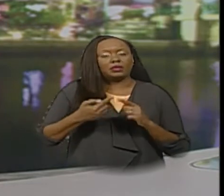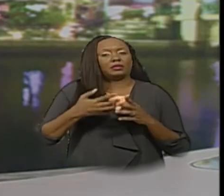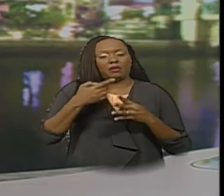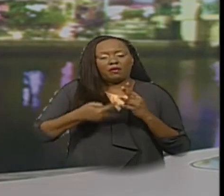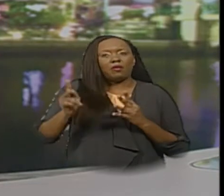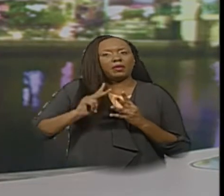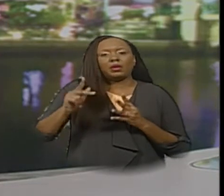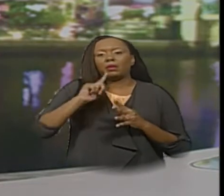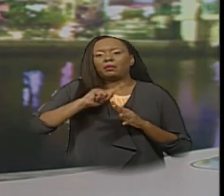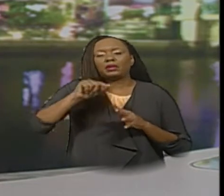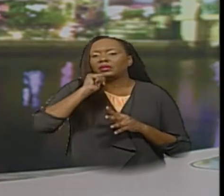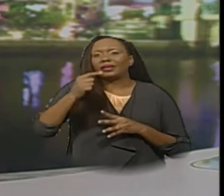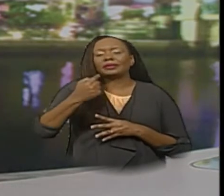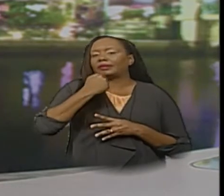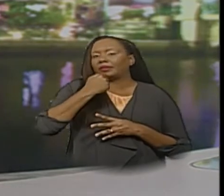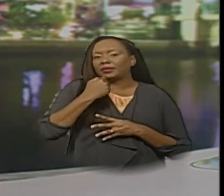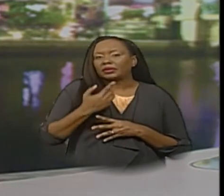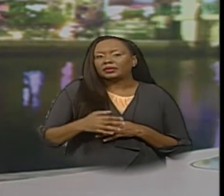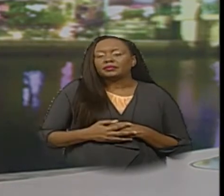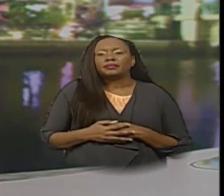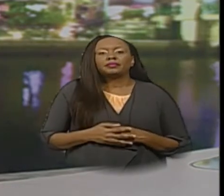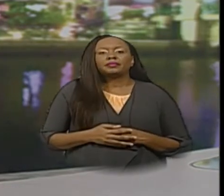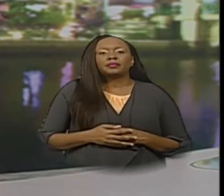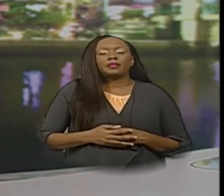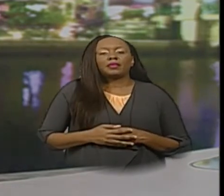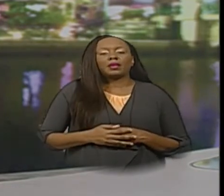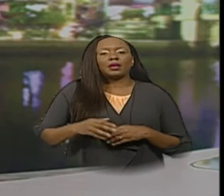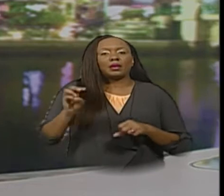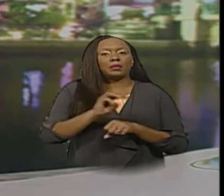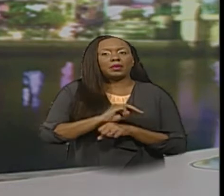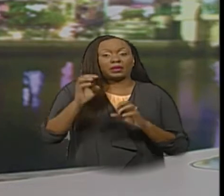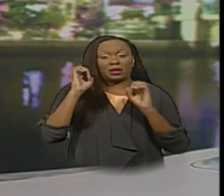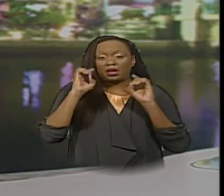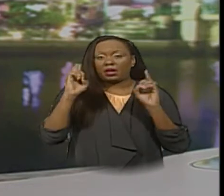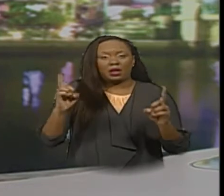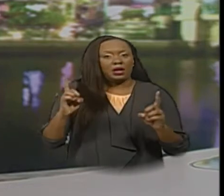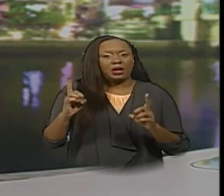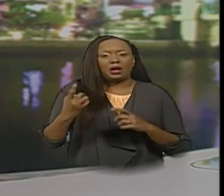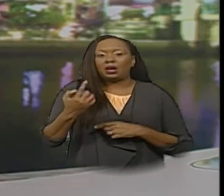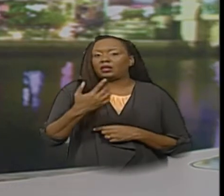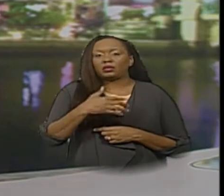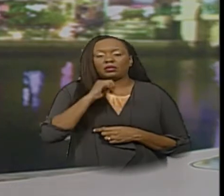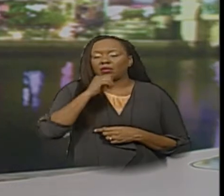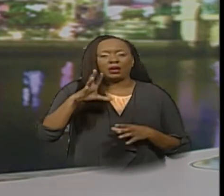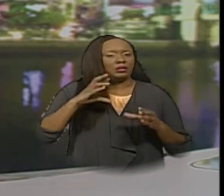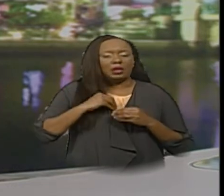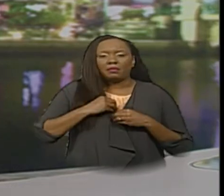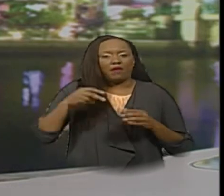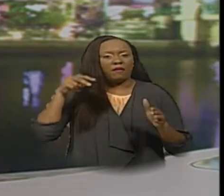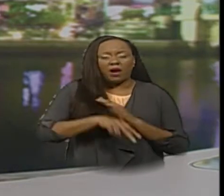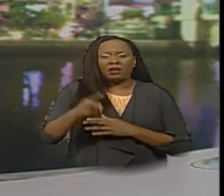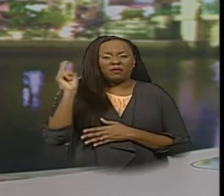life-threatening. And the Ministry of Education has denounced the reported violence exhibited by students this morning on